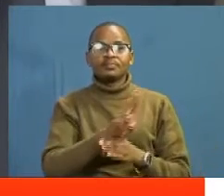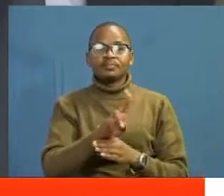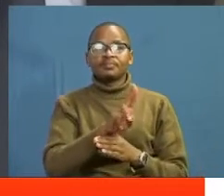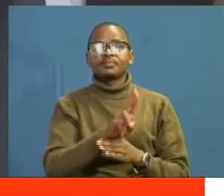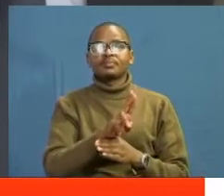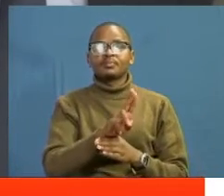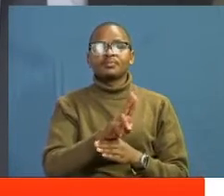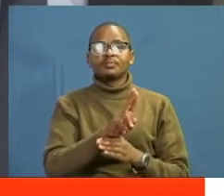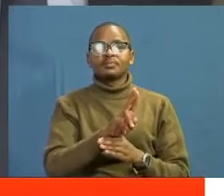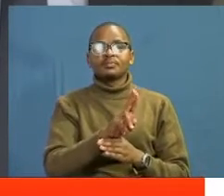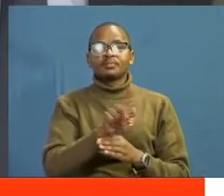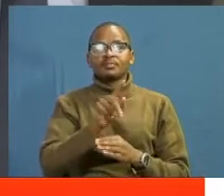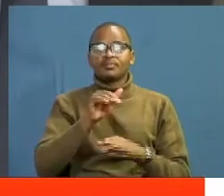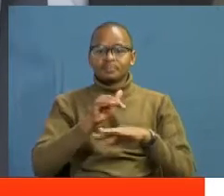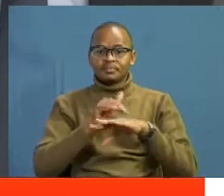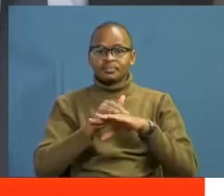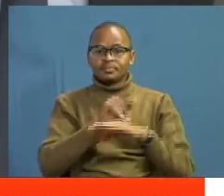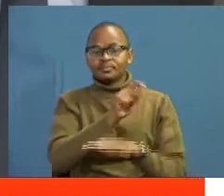at the